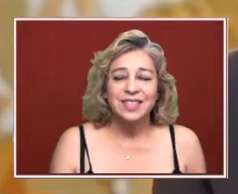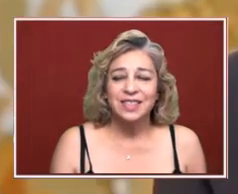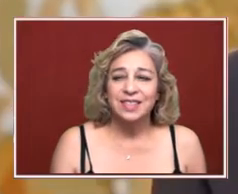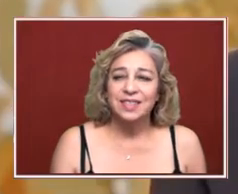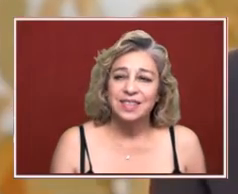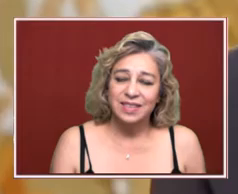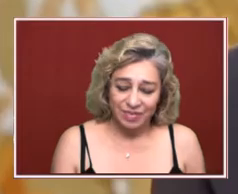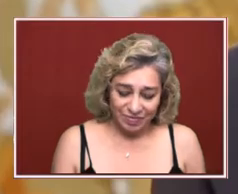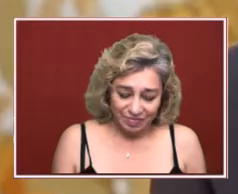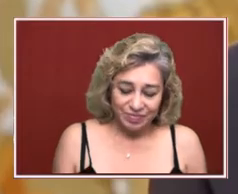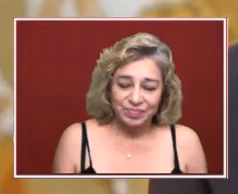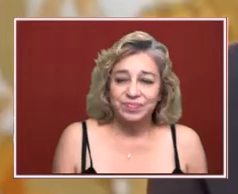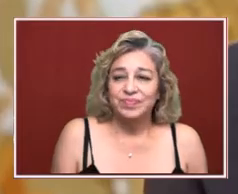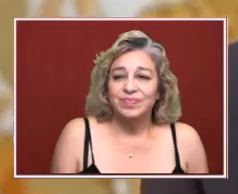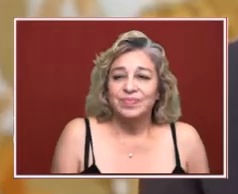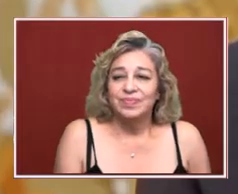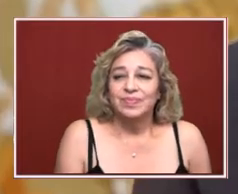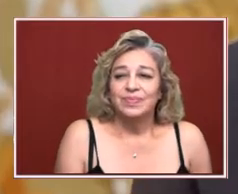advance.